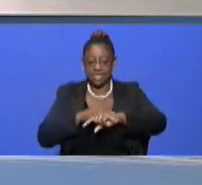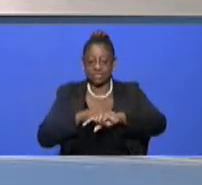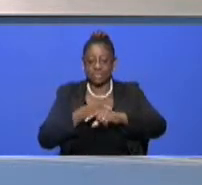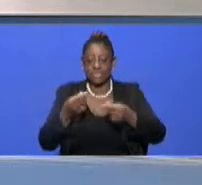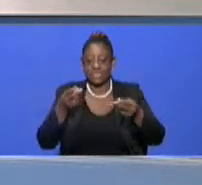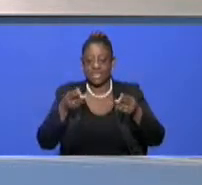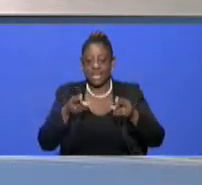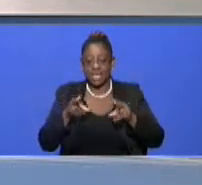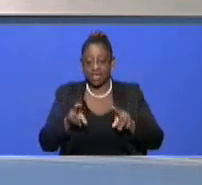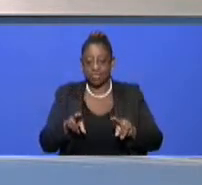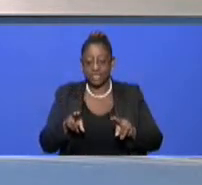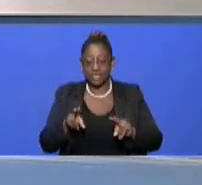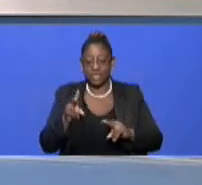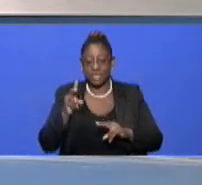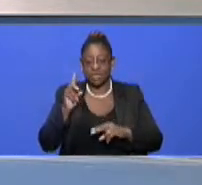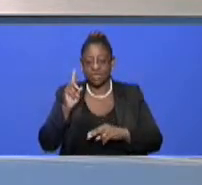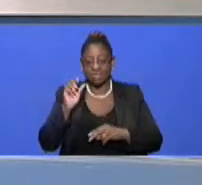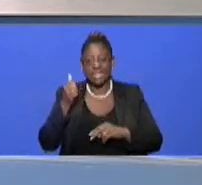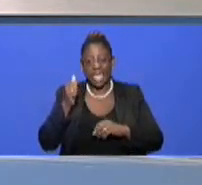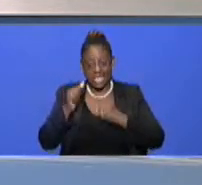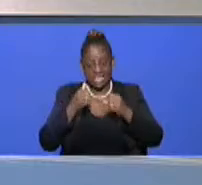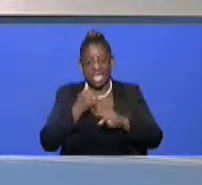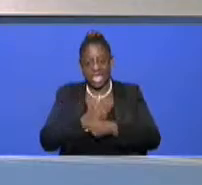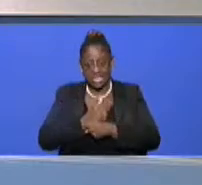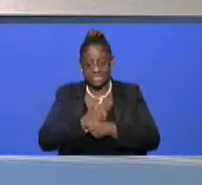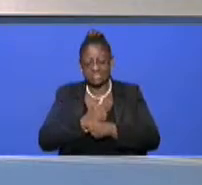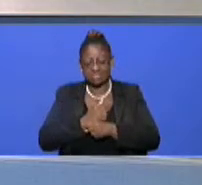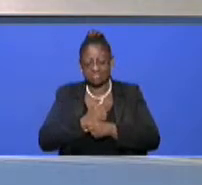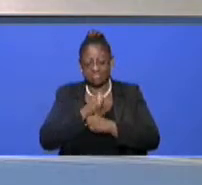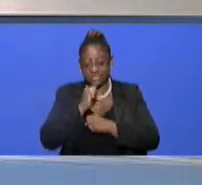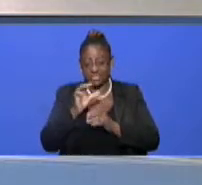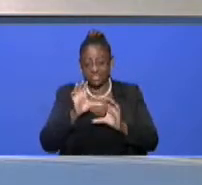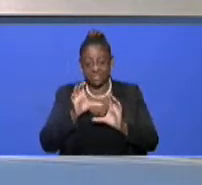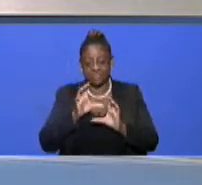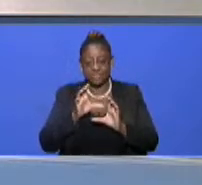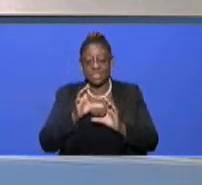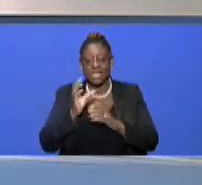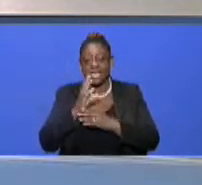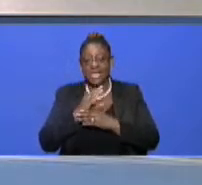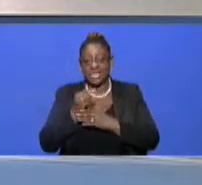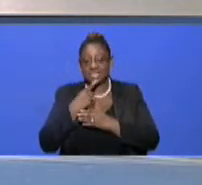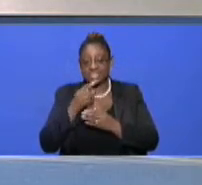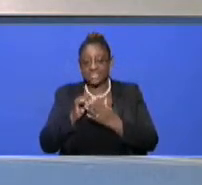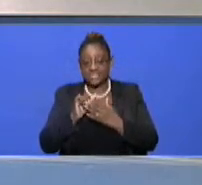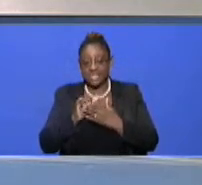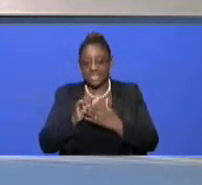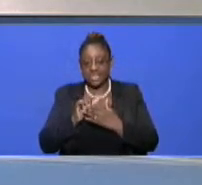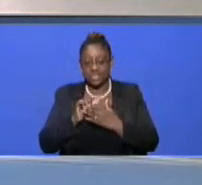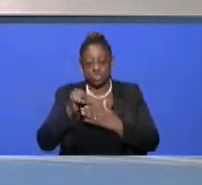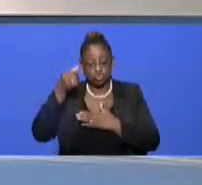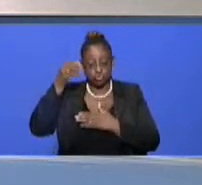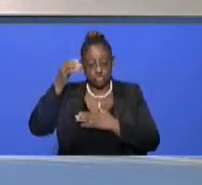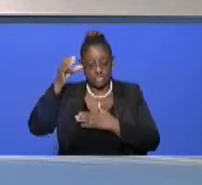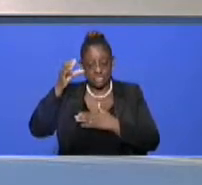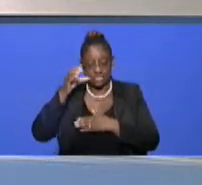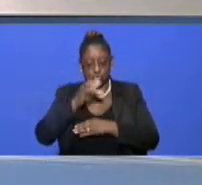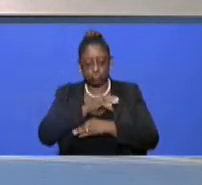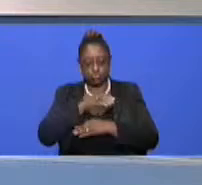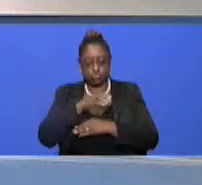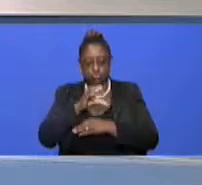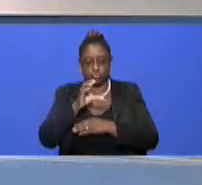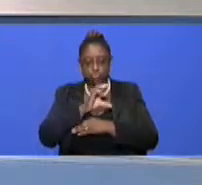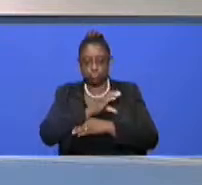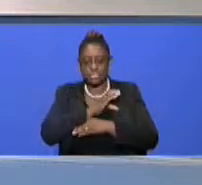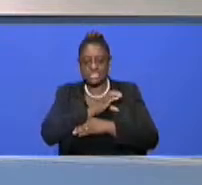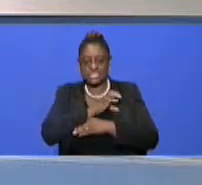out in nearly a decade. A similar exercise was conducted under the then Christie-led administration. At OPM's press